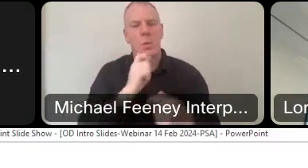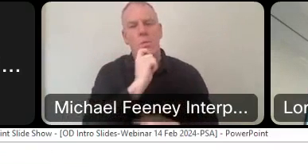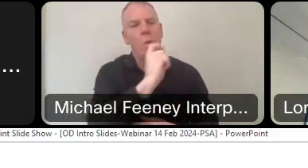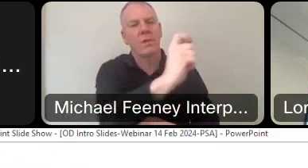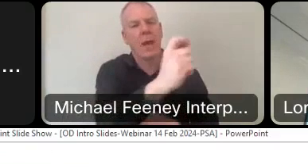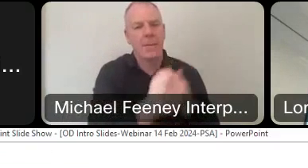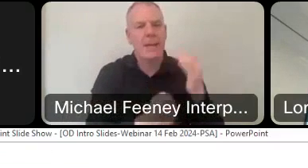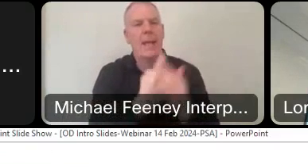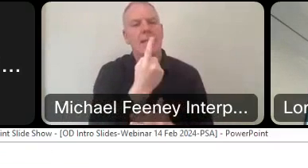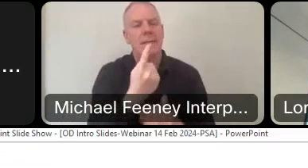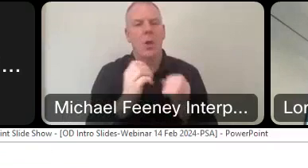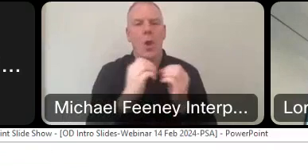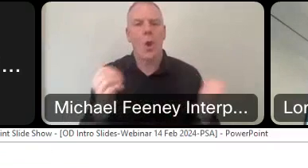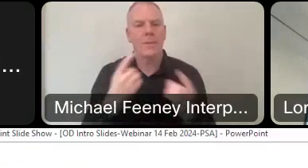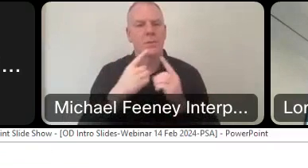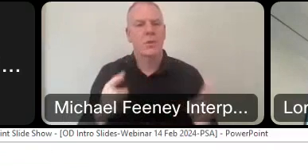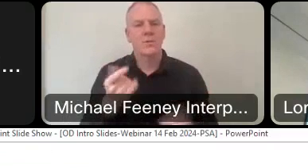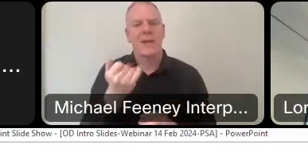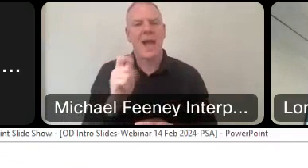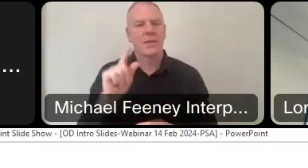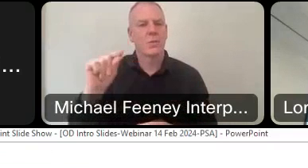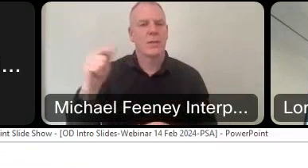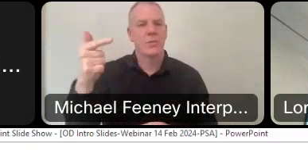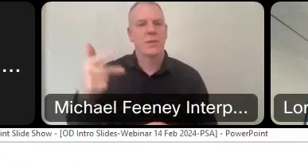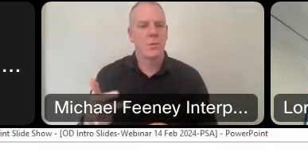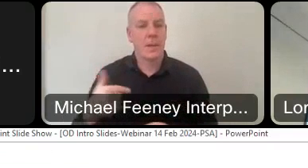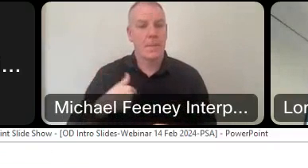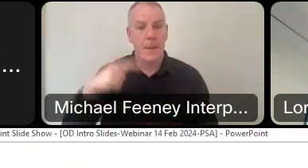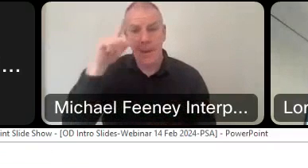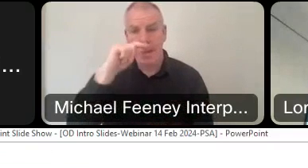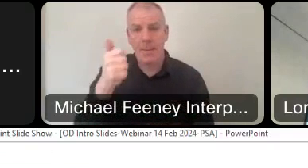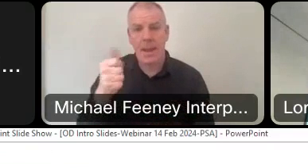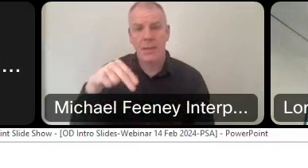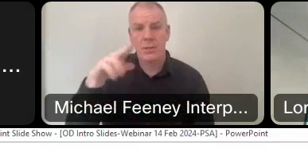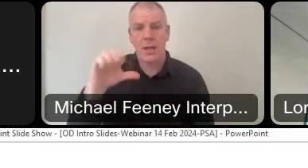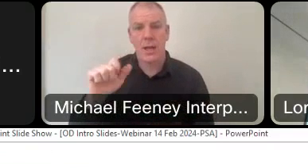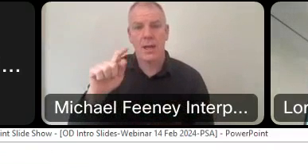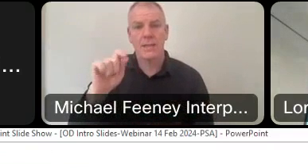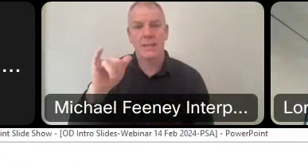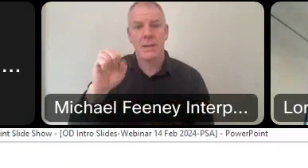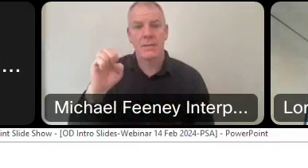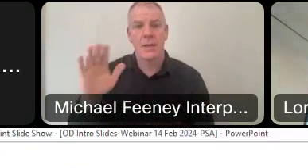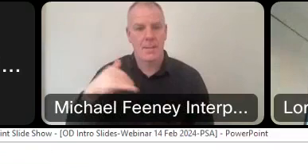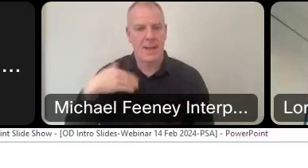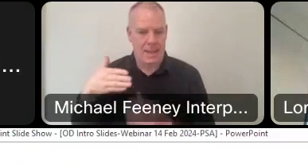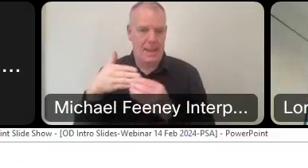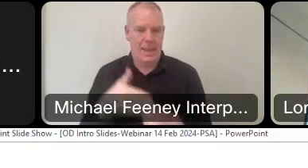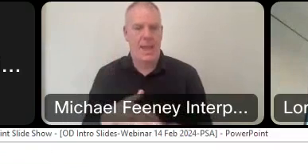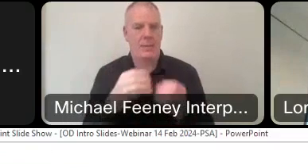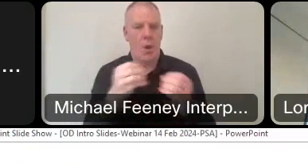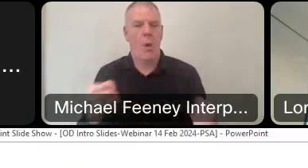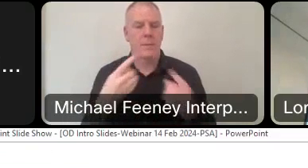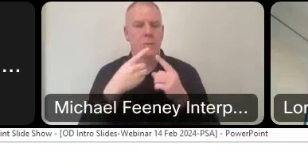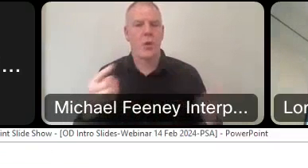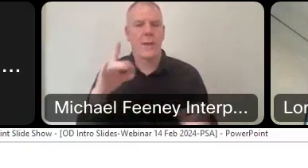Act 2023. So you're all very welcome today. My name is Angela Teisel. I'm the lead for Open Disclosure in the HSE, and I'm the manager